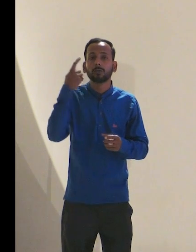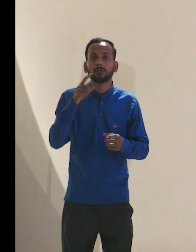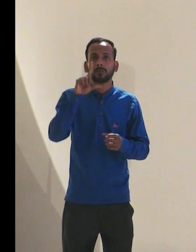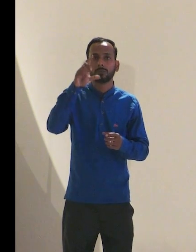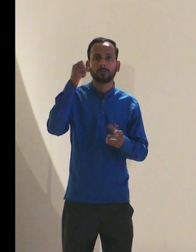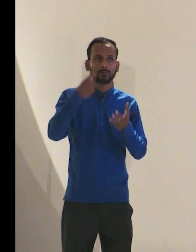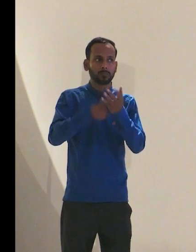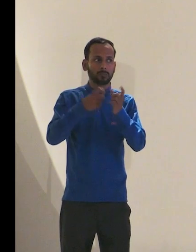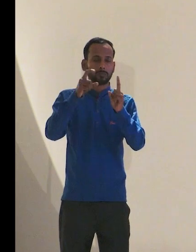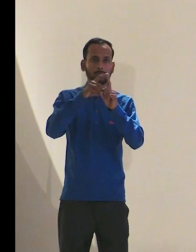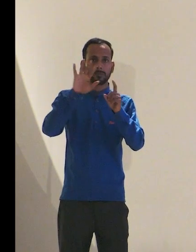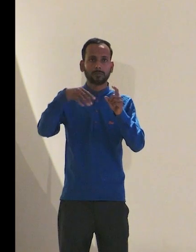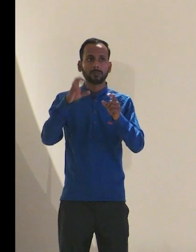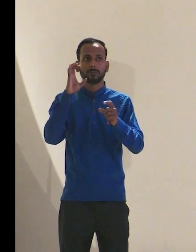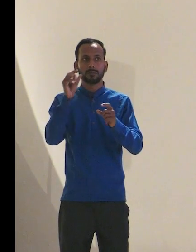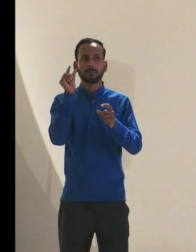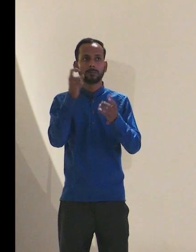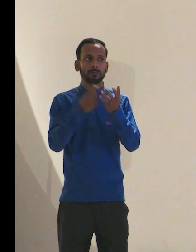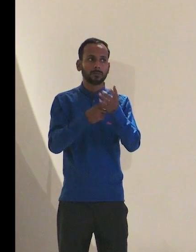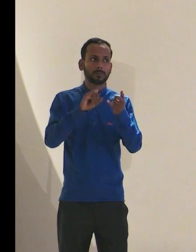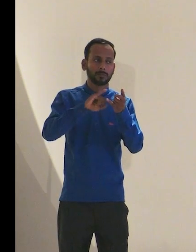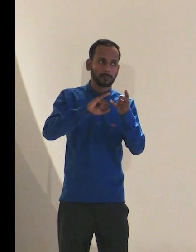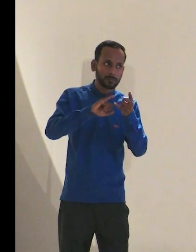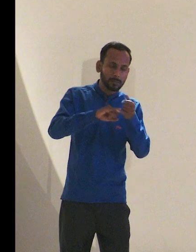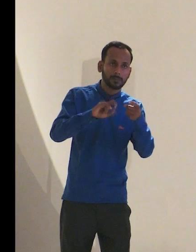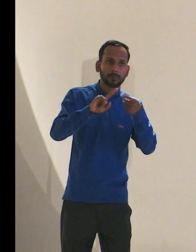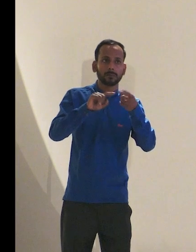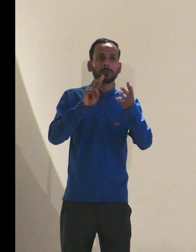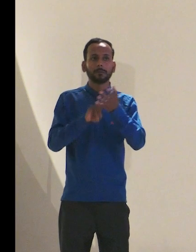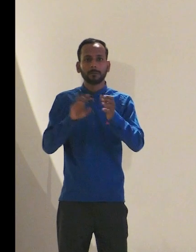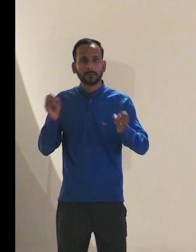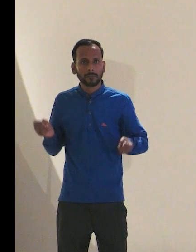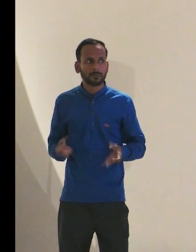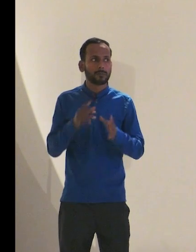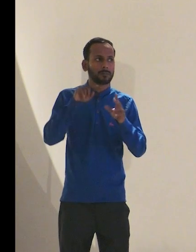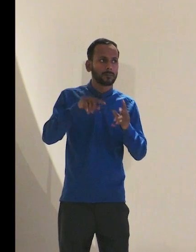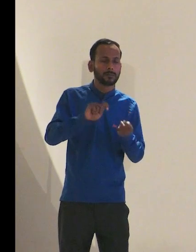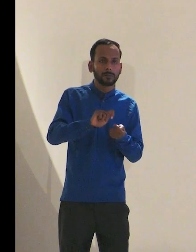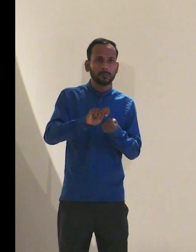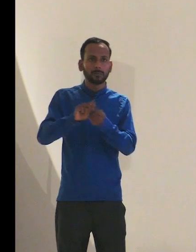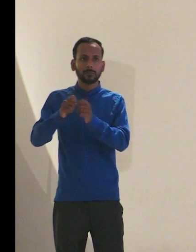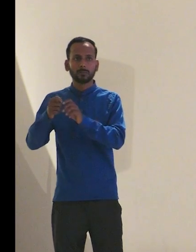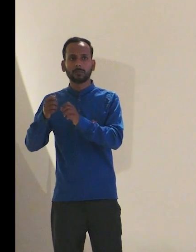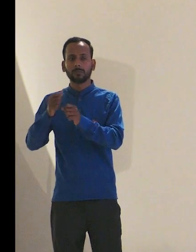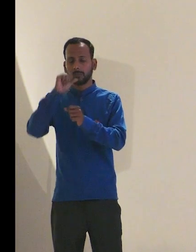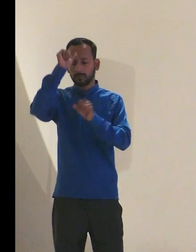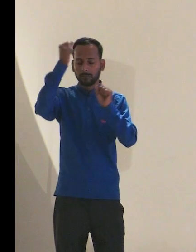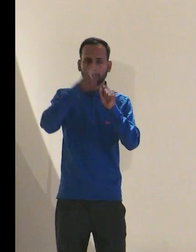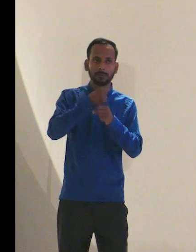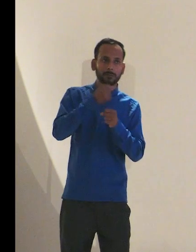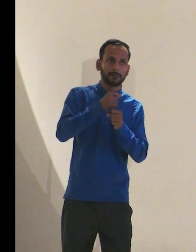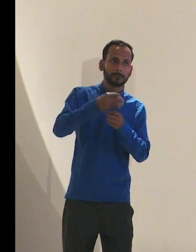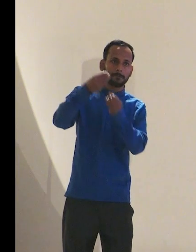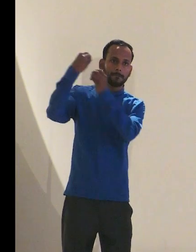have acquired more things, then you cannot readily become a museum showcasing the atrocities of the